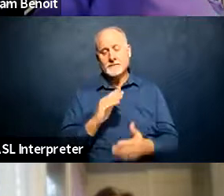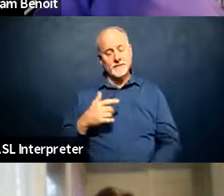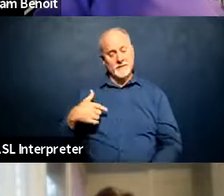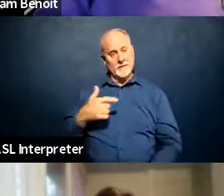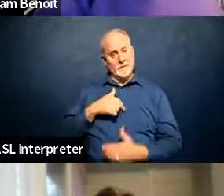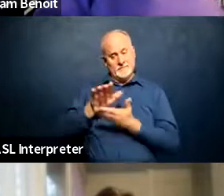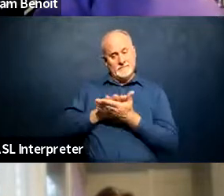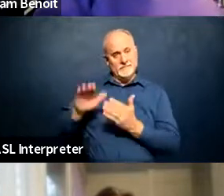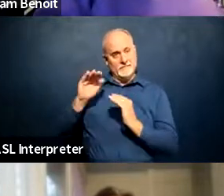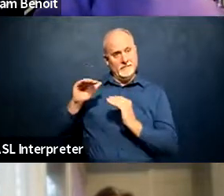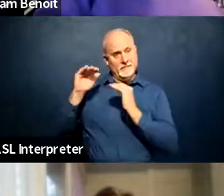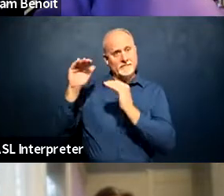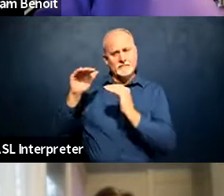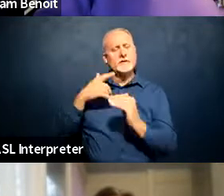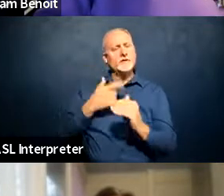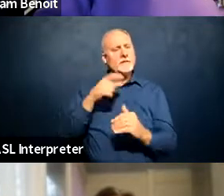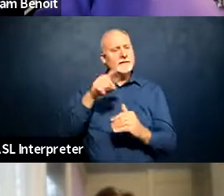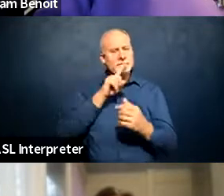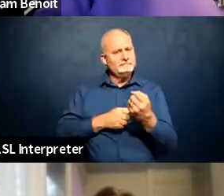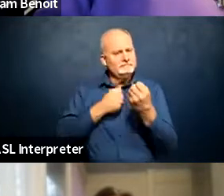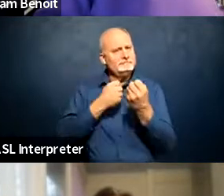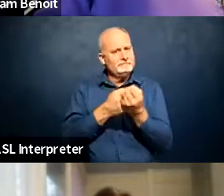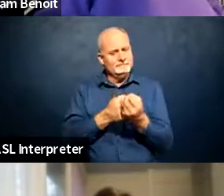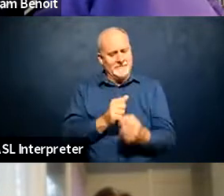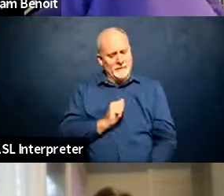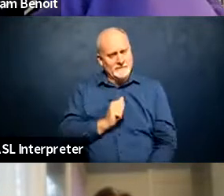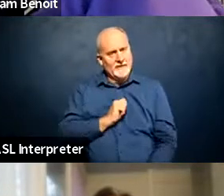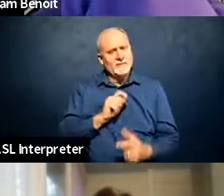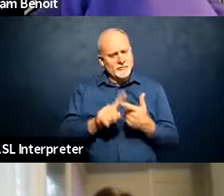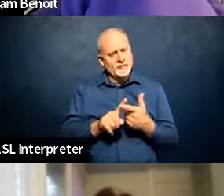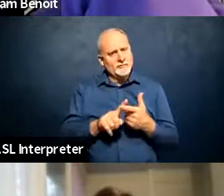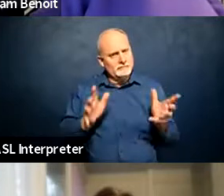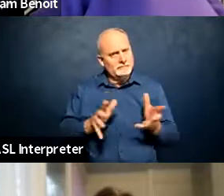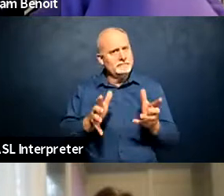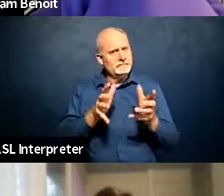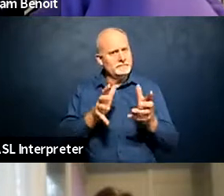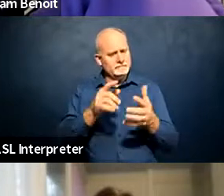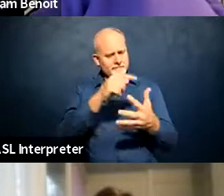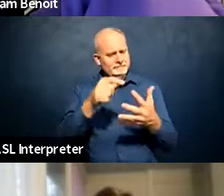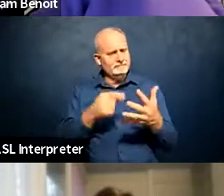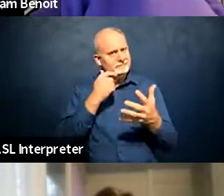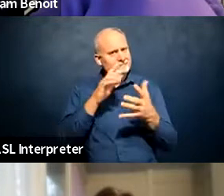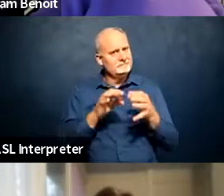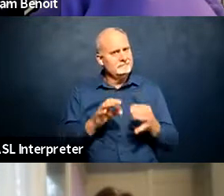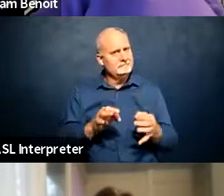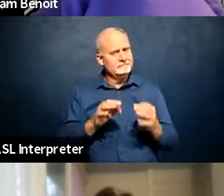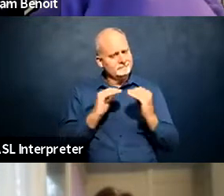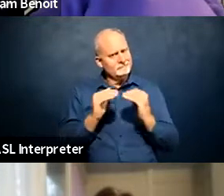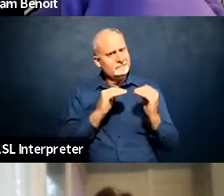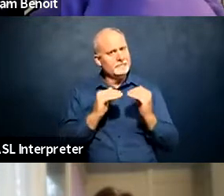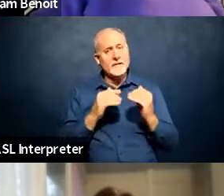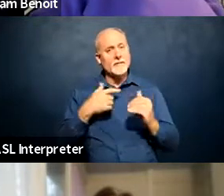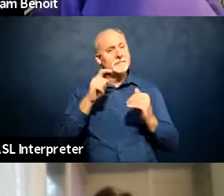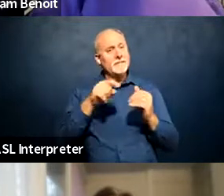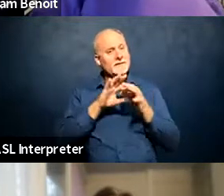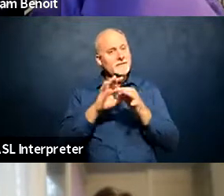learning, we should all commit ourselves to promote these values on campus and in our communities. We must be united and